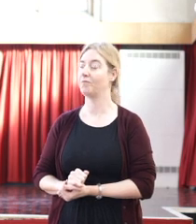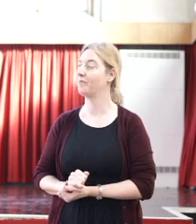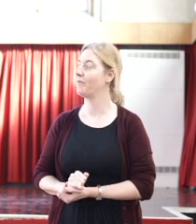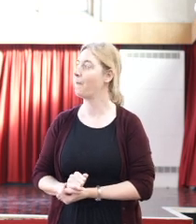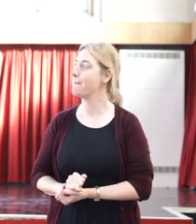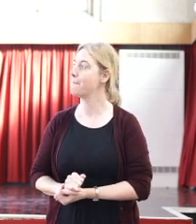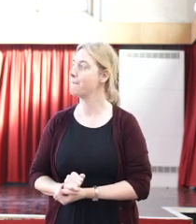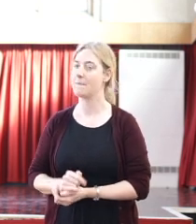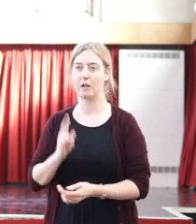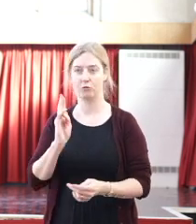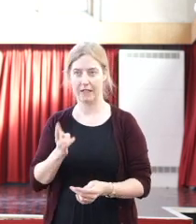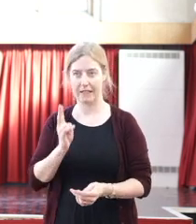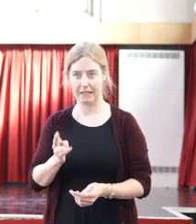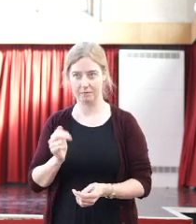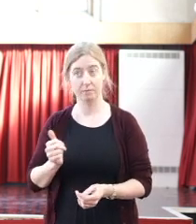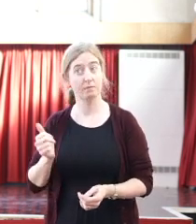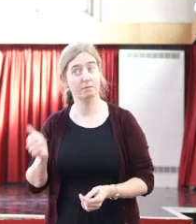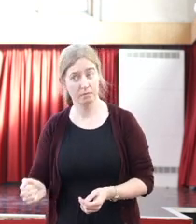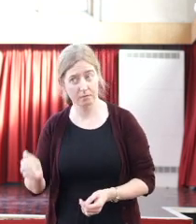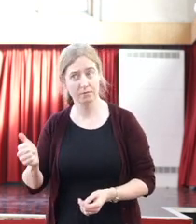I'll try it again.